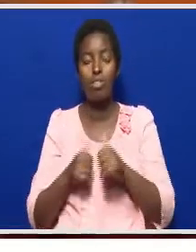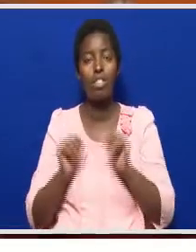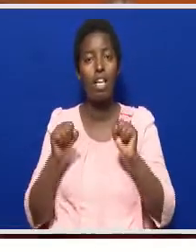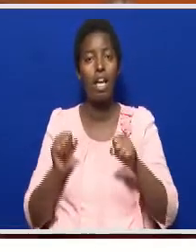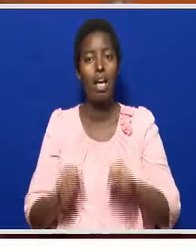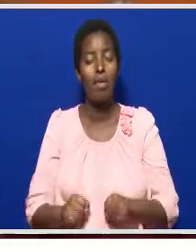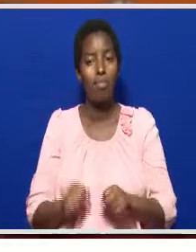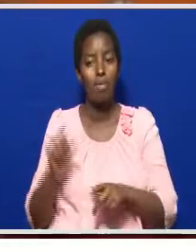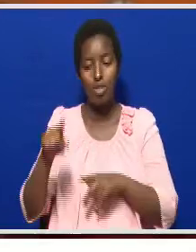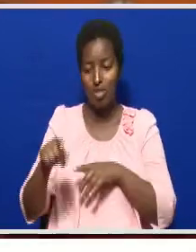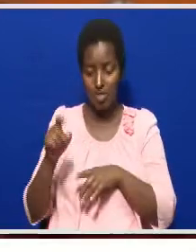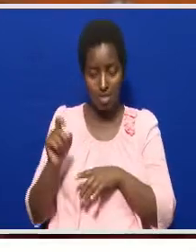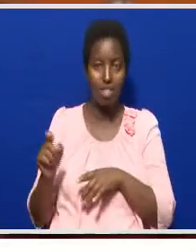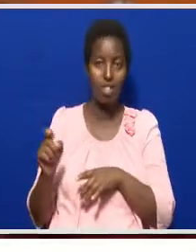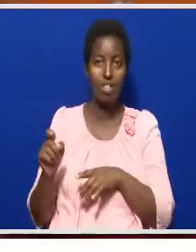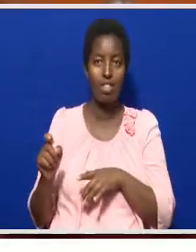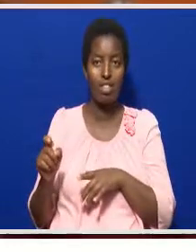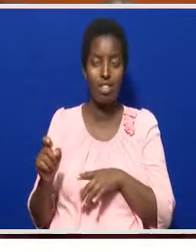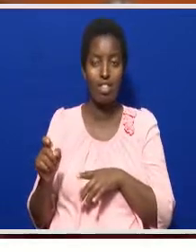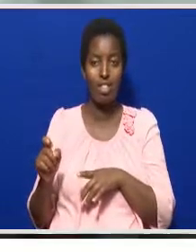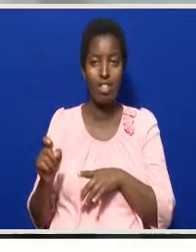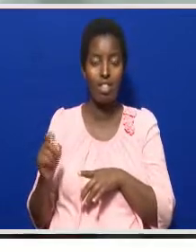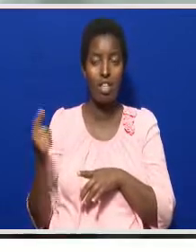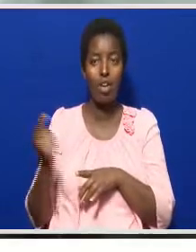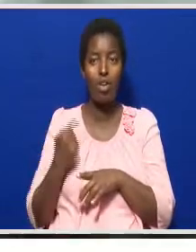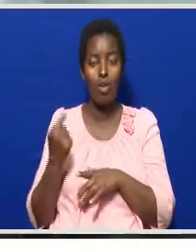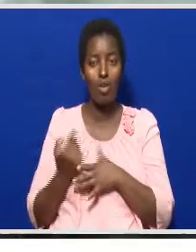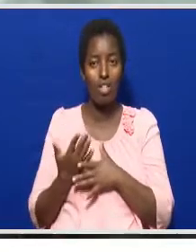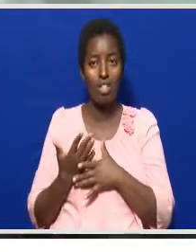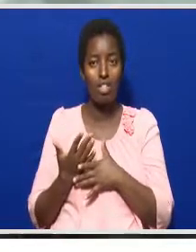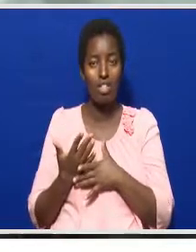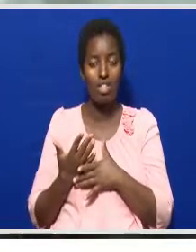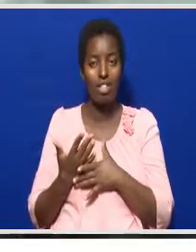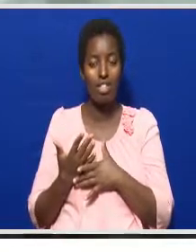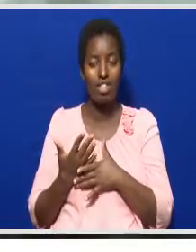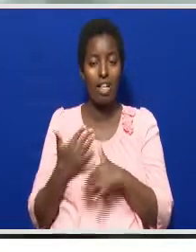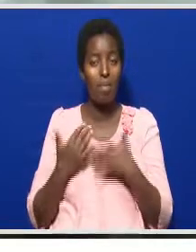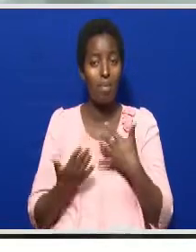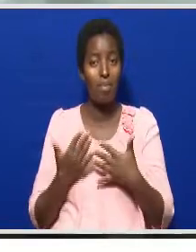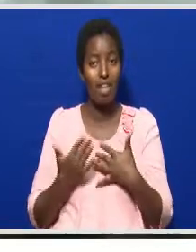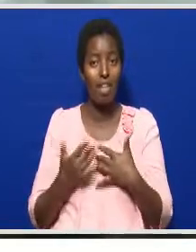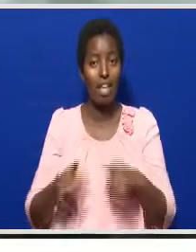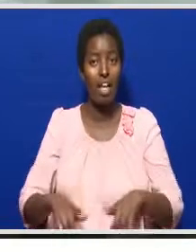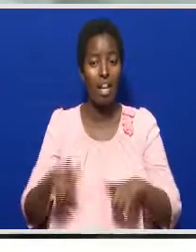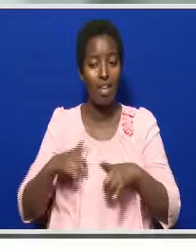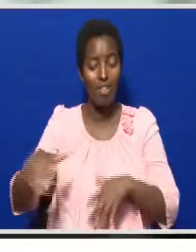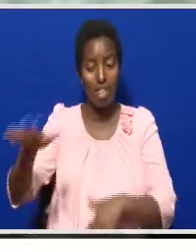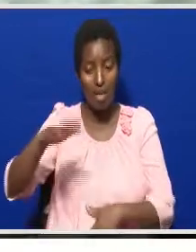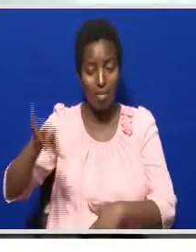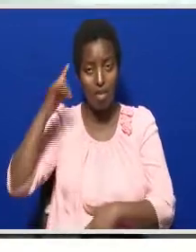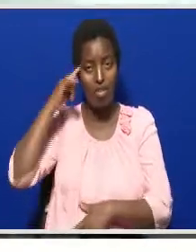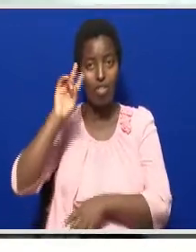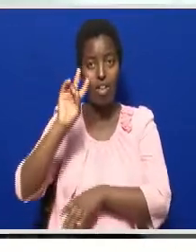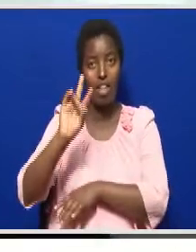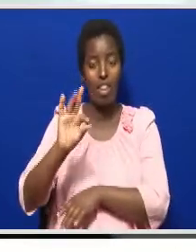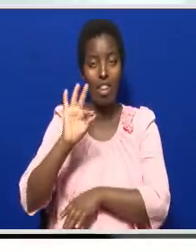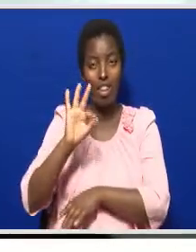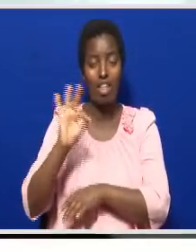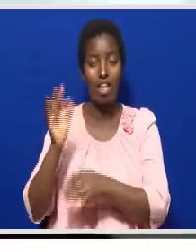to fish. Otherwise, it's amazing that they could survive in that environment for 3